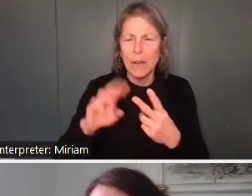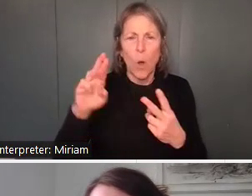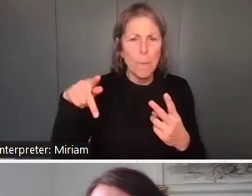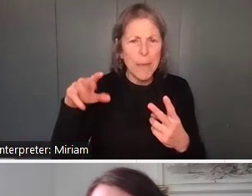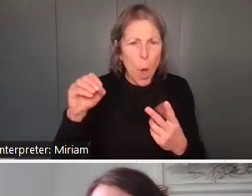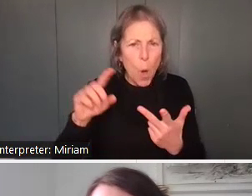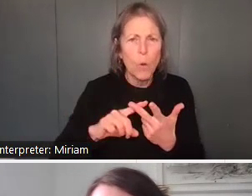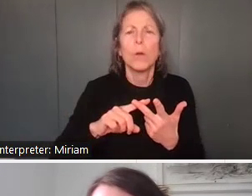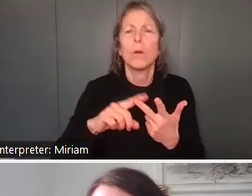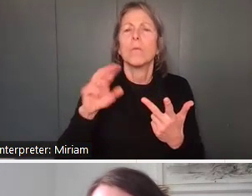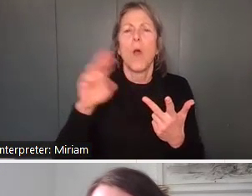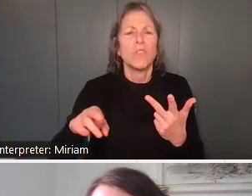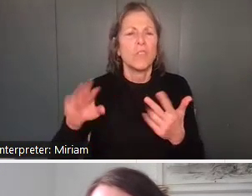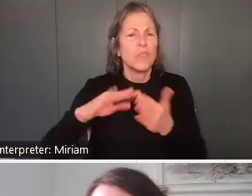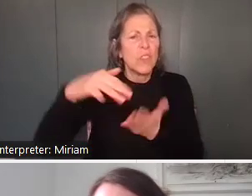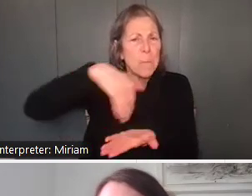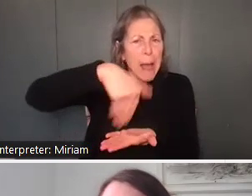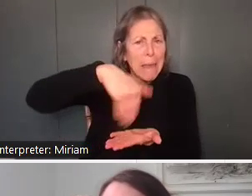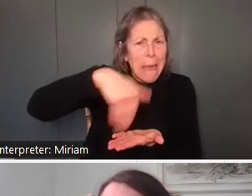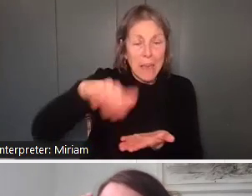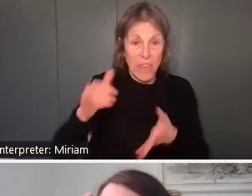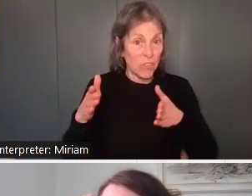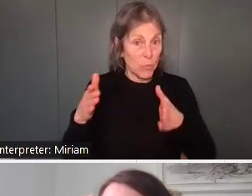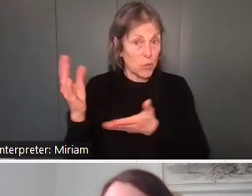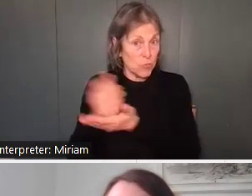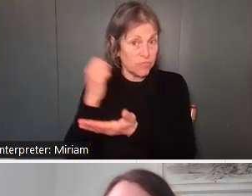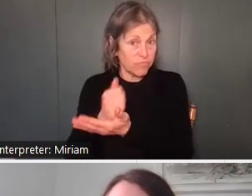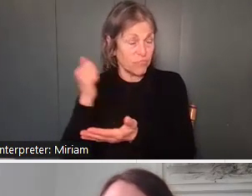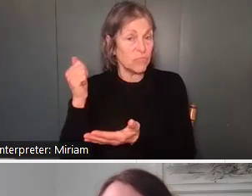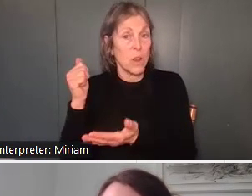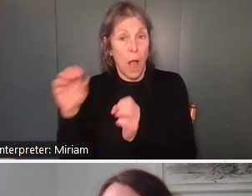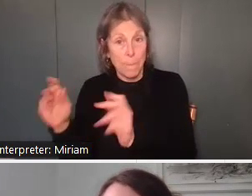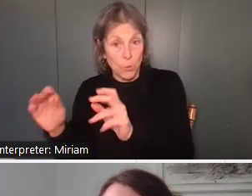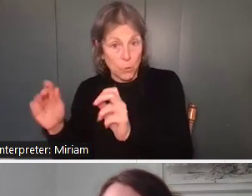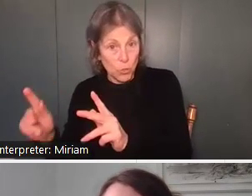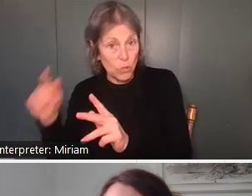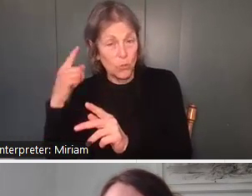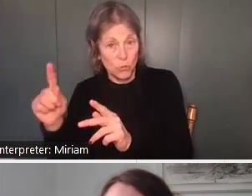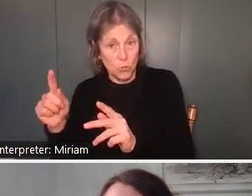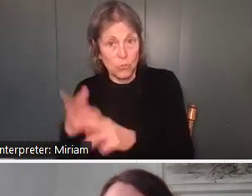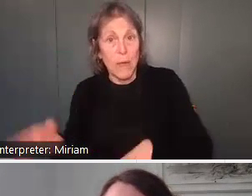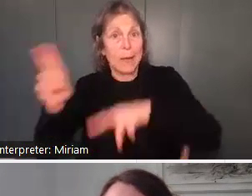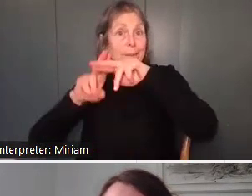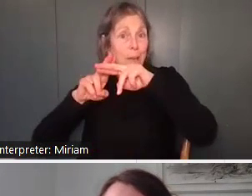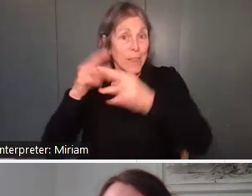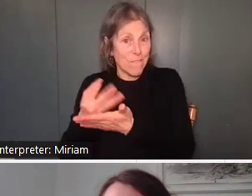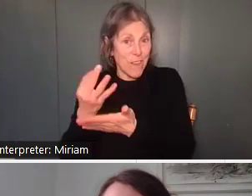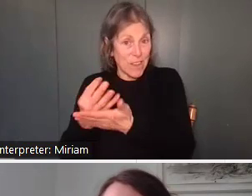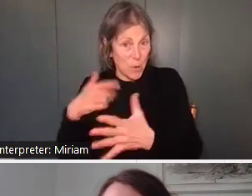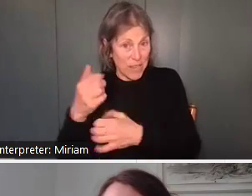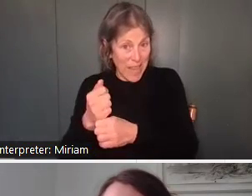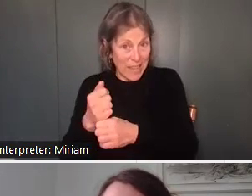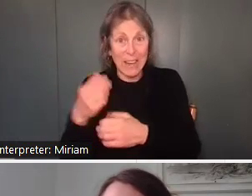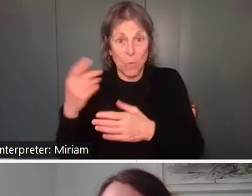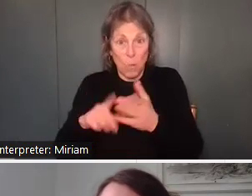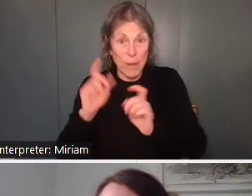sorts of organizations. Like, would that be a way to leverage potential opportunities to magnify the amount of funding we can give out to small artists?